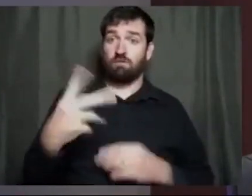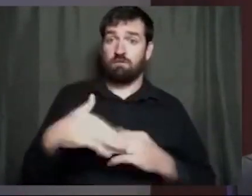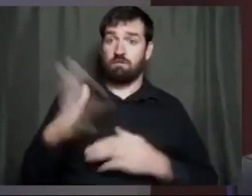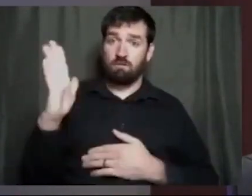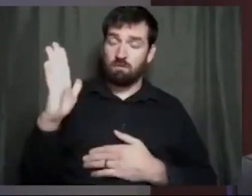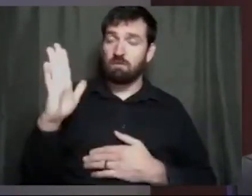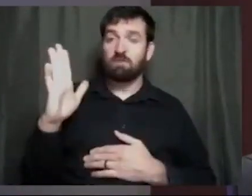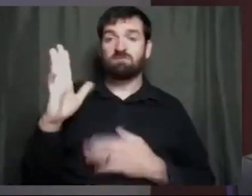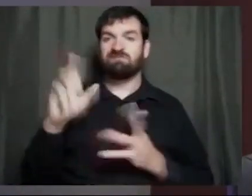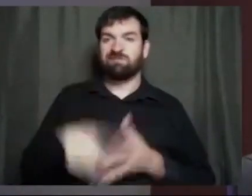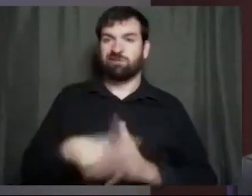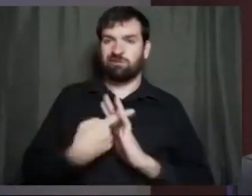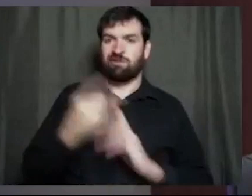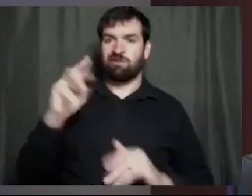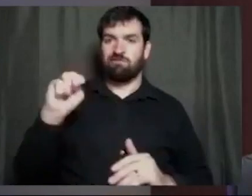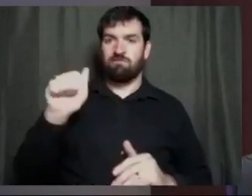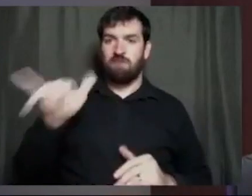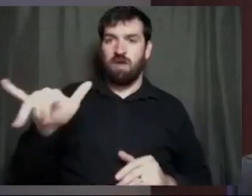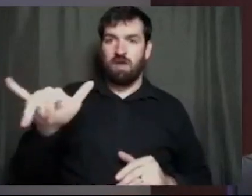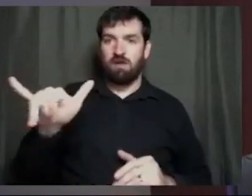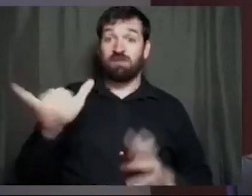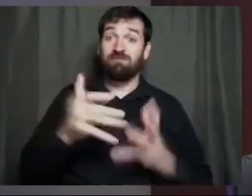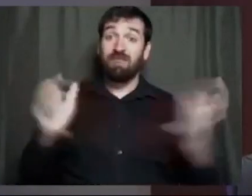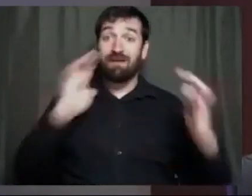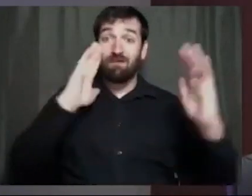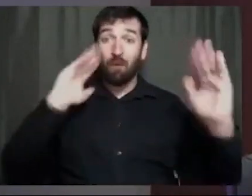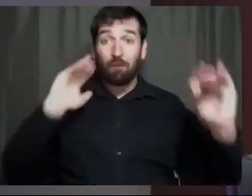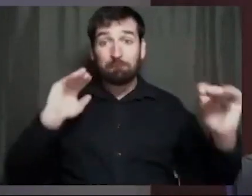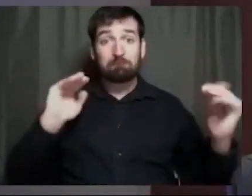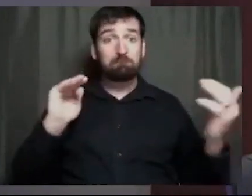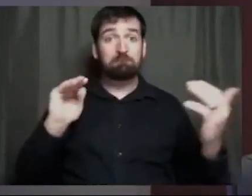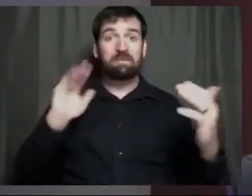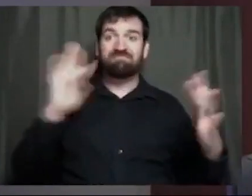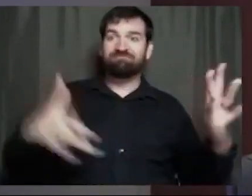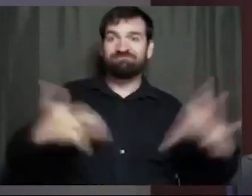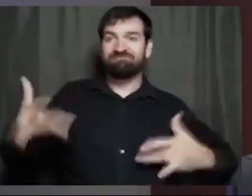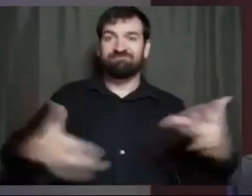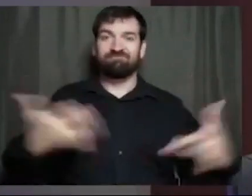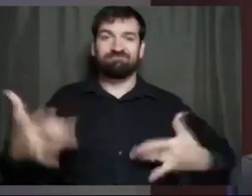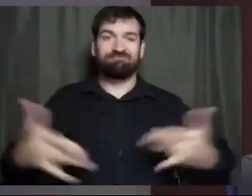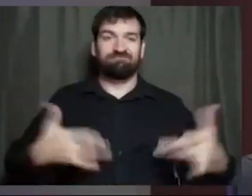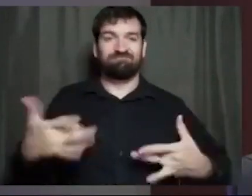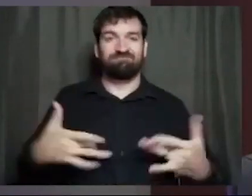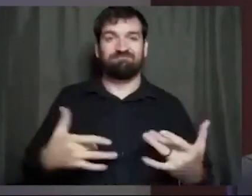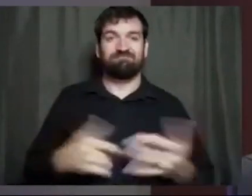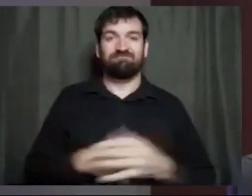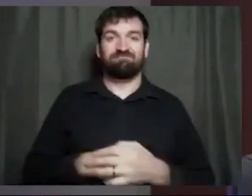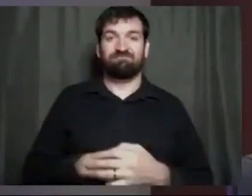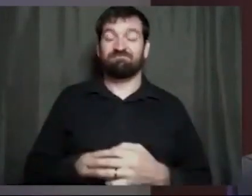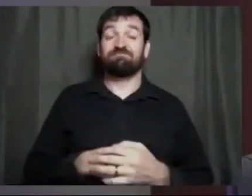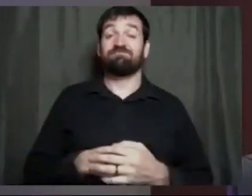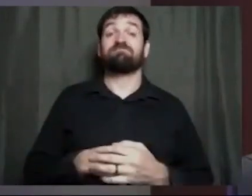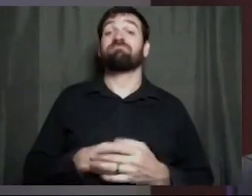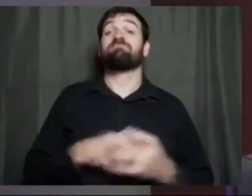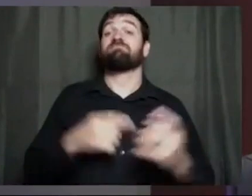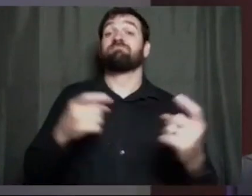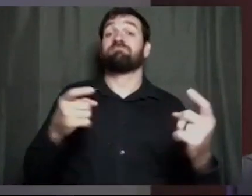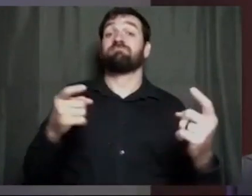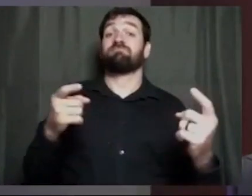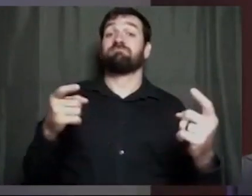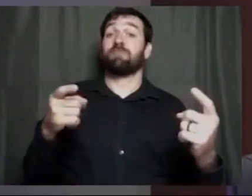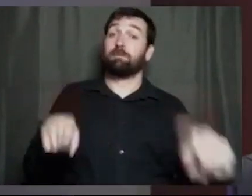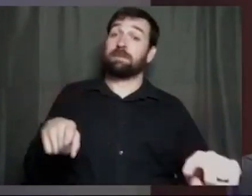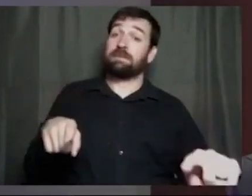hope and a lot of, excitement around that. And I think what we started to do was kind of let